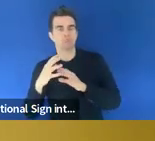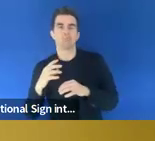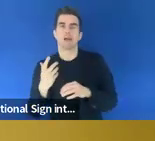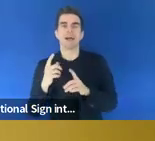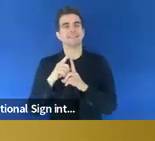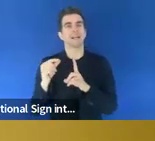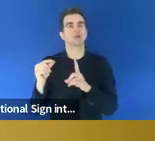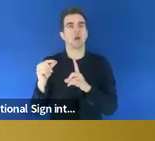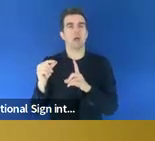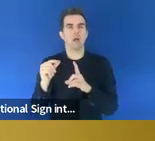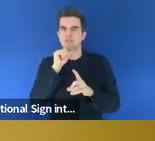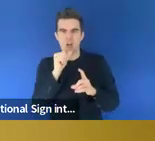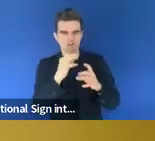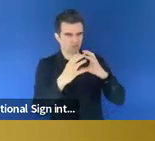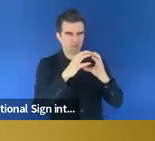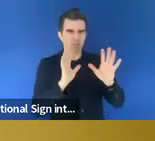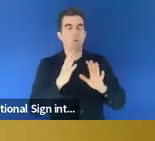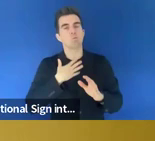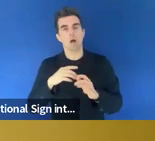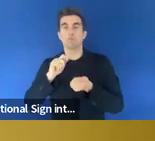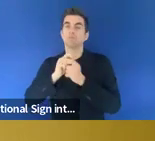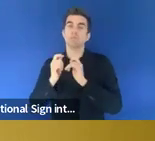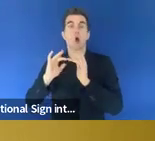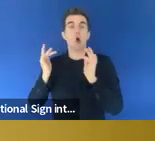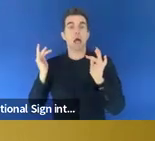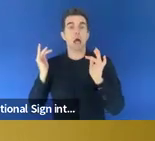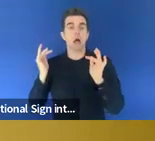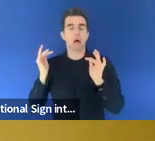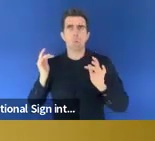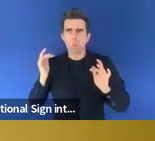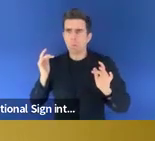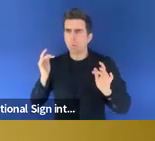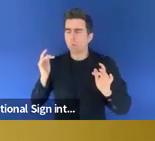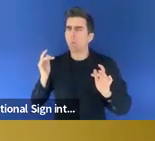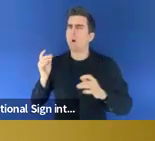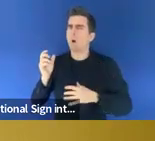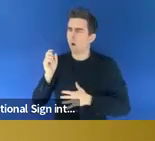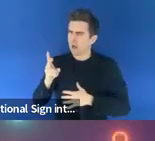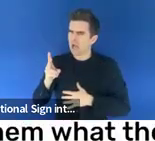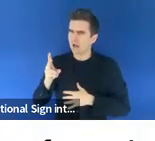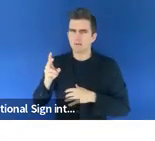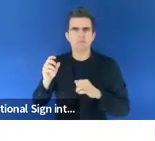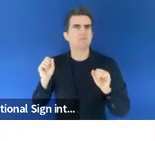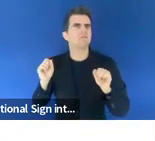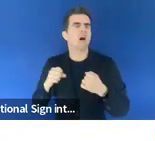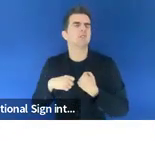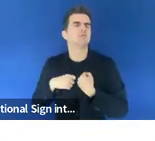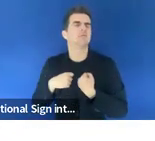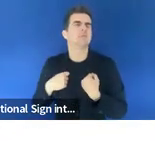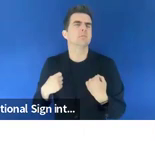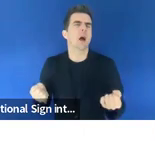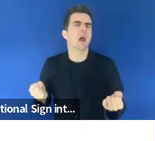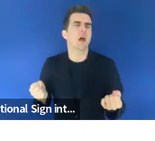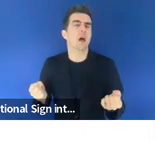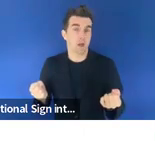just not feasible to do with the technology that we have, but it may be possible. And if it is possible, then you really need to